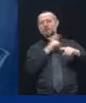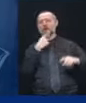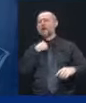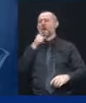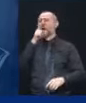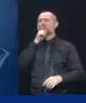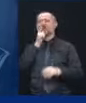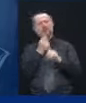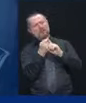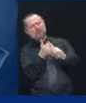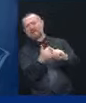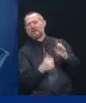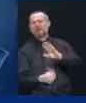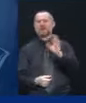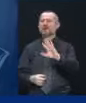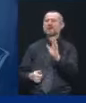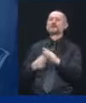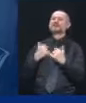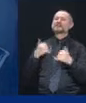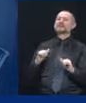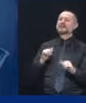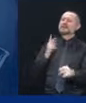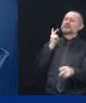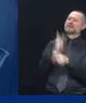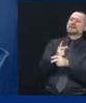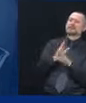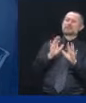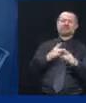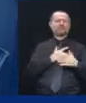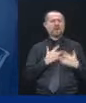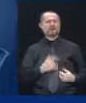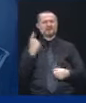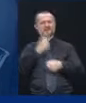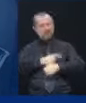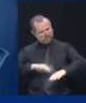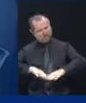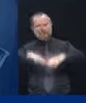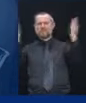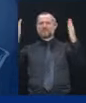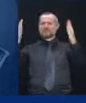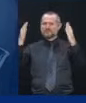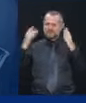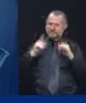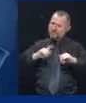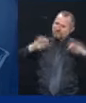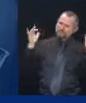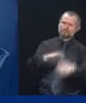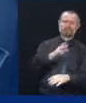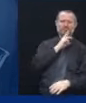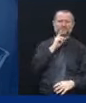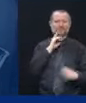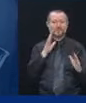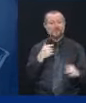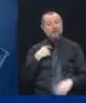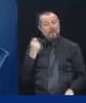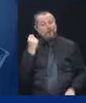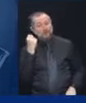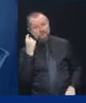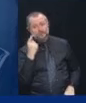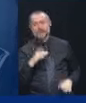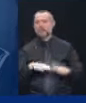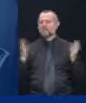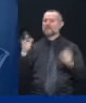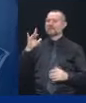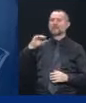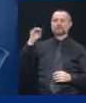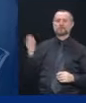Day, it should be a big restaurant day, and but we'll open 25% indoor